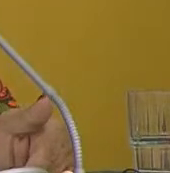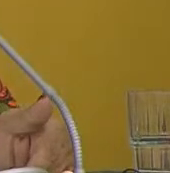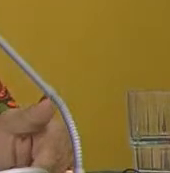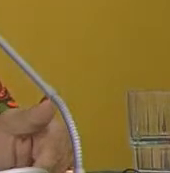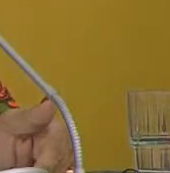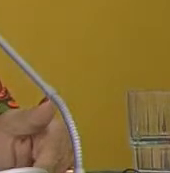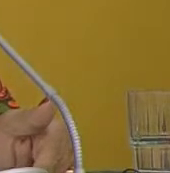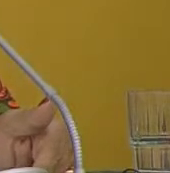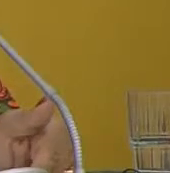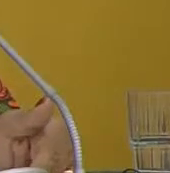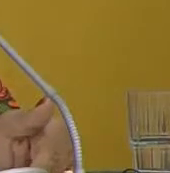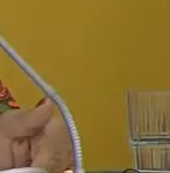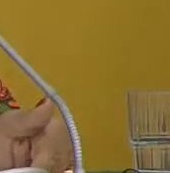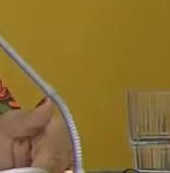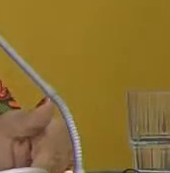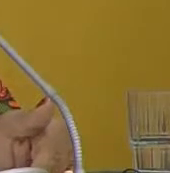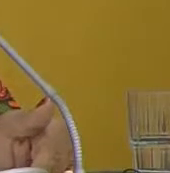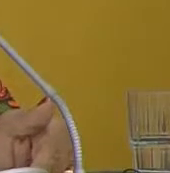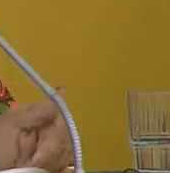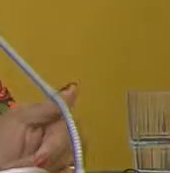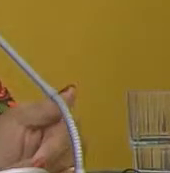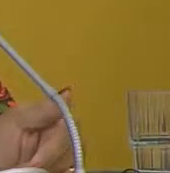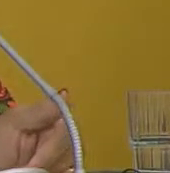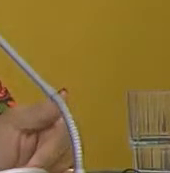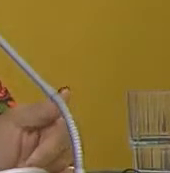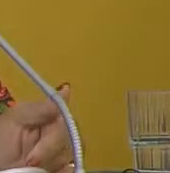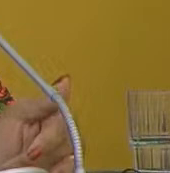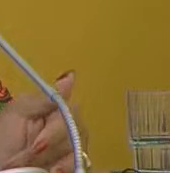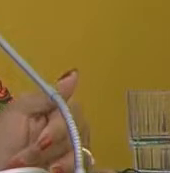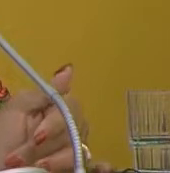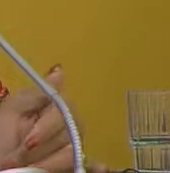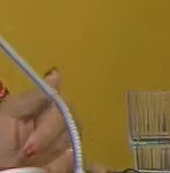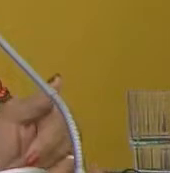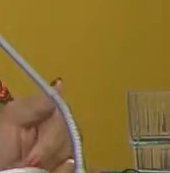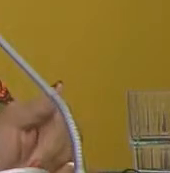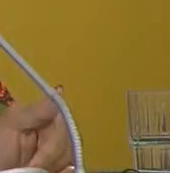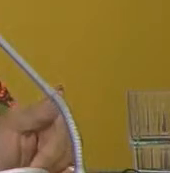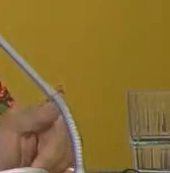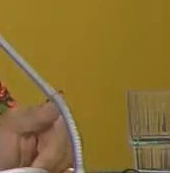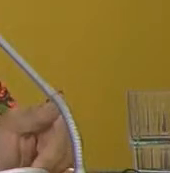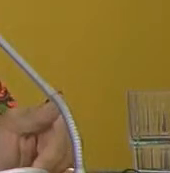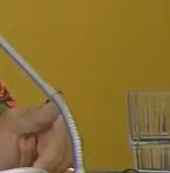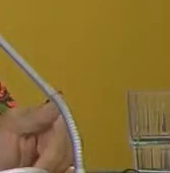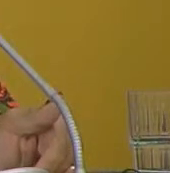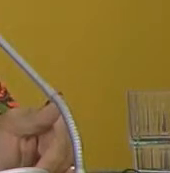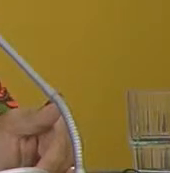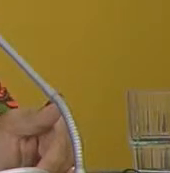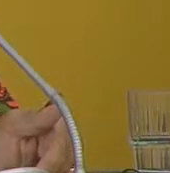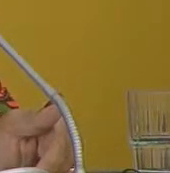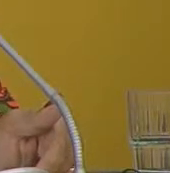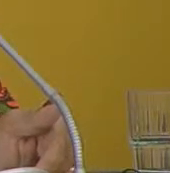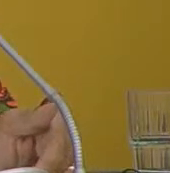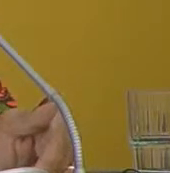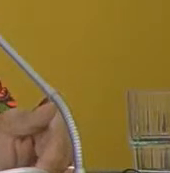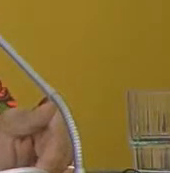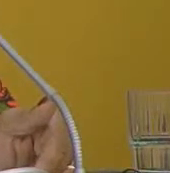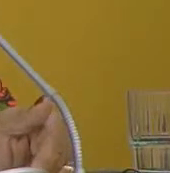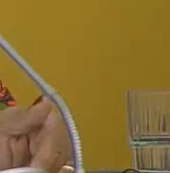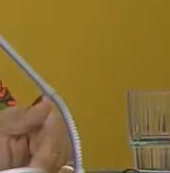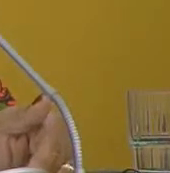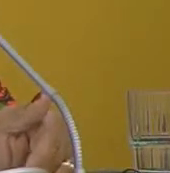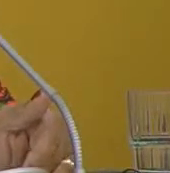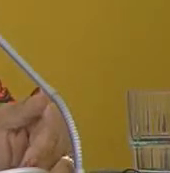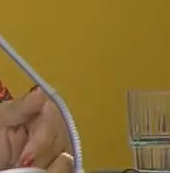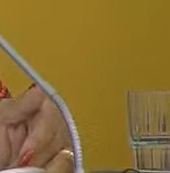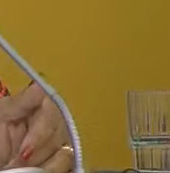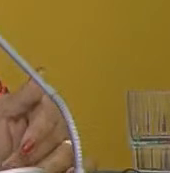question. If you cannot make it, those who will, you direct will leave with a